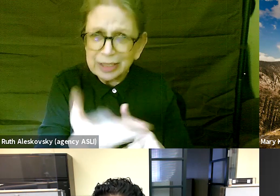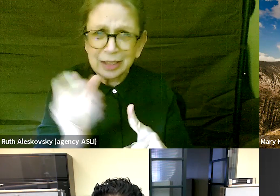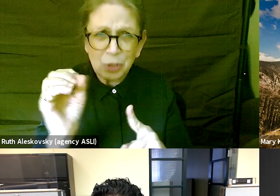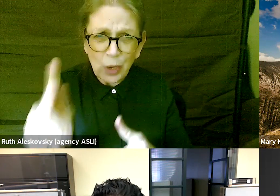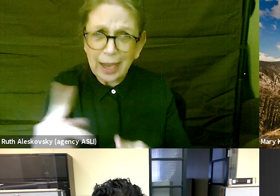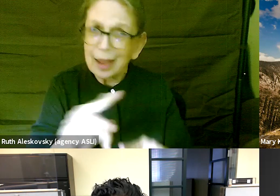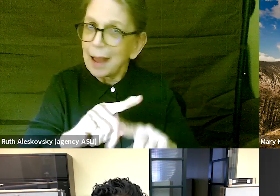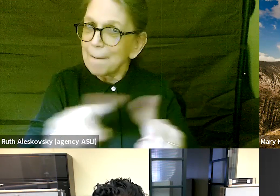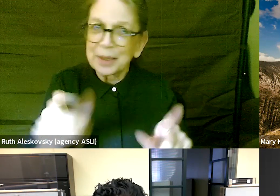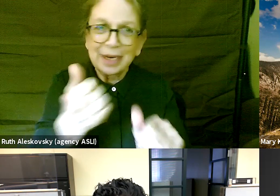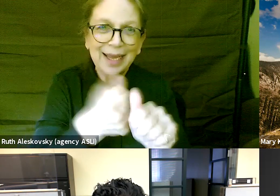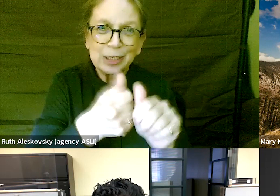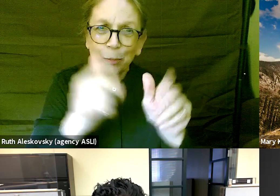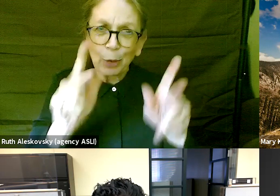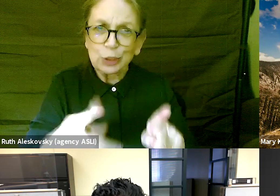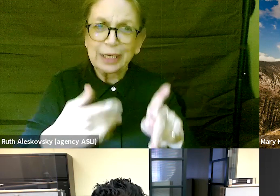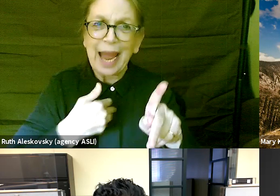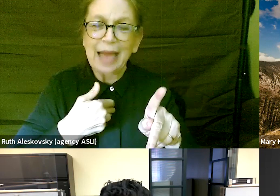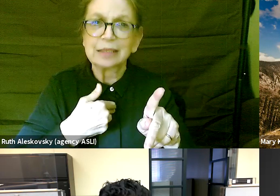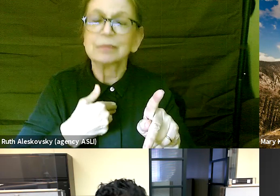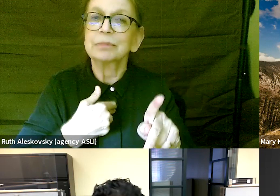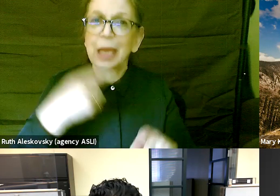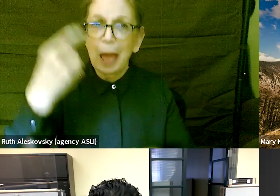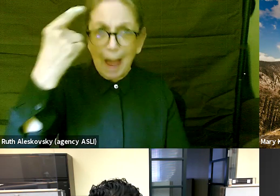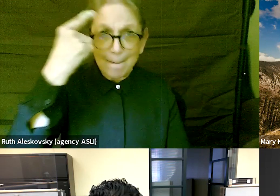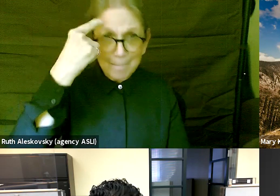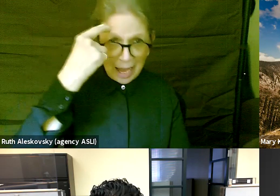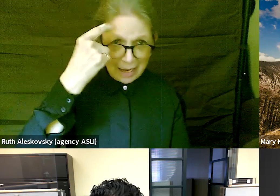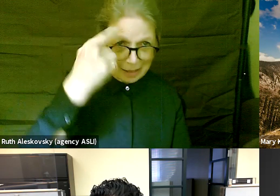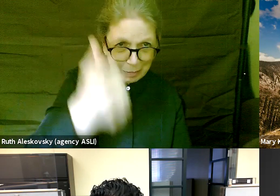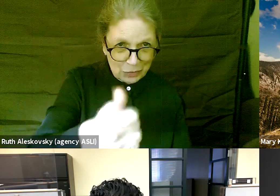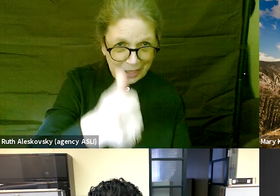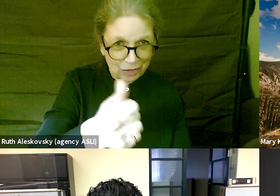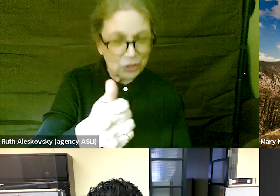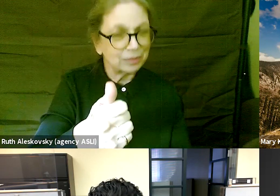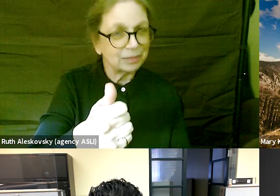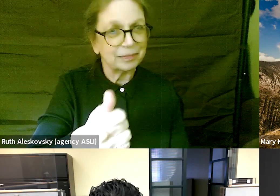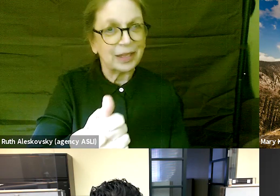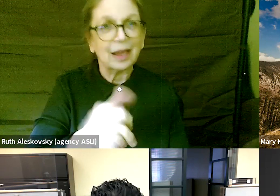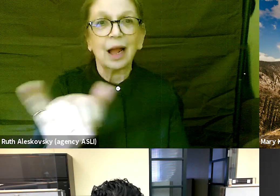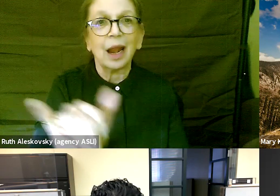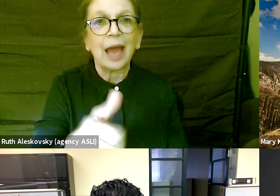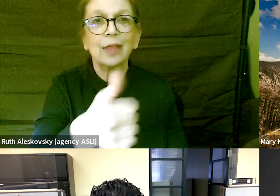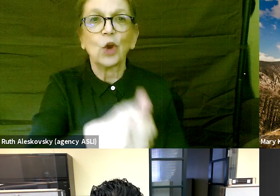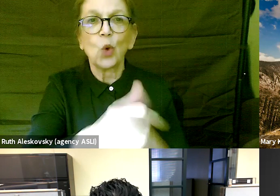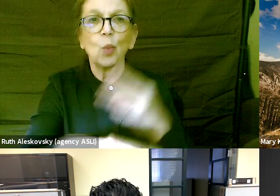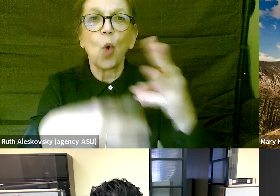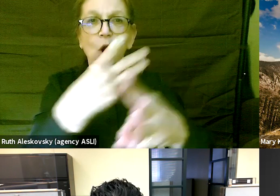is a universe, and so we also have to respect people's